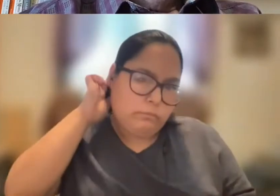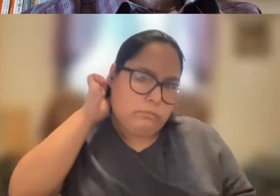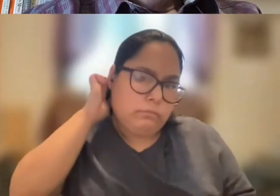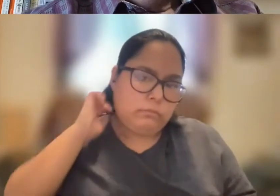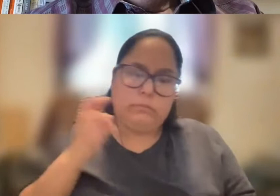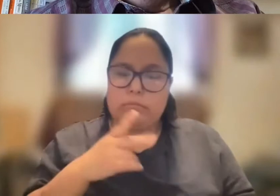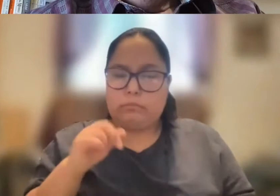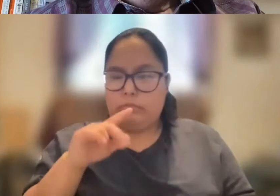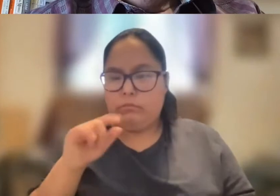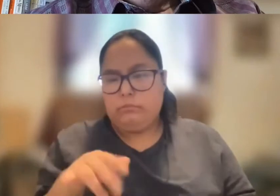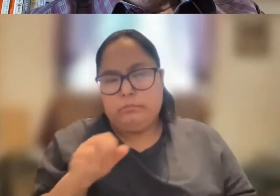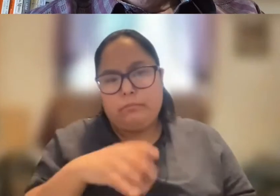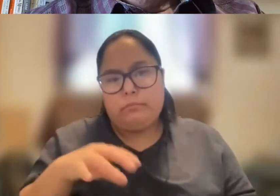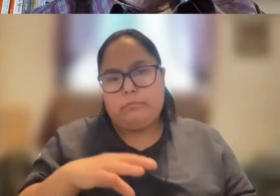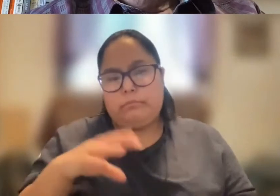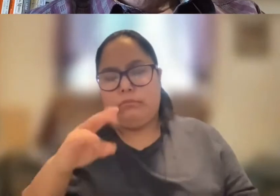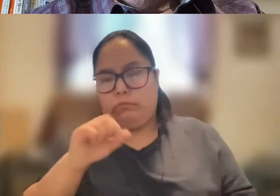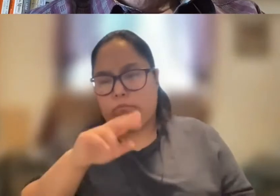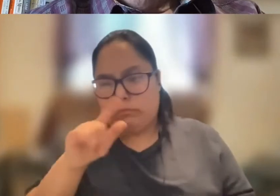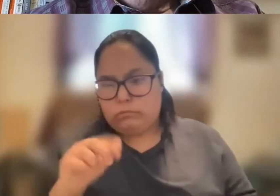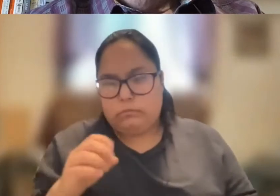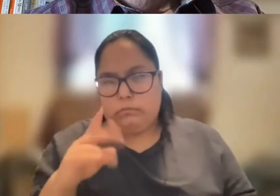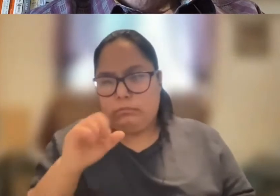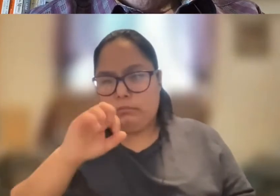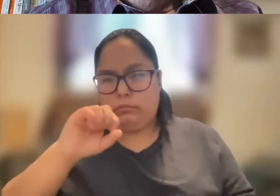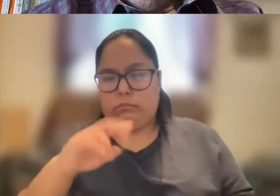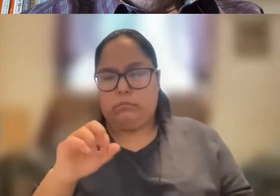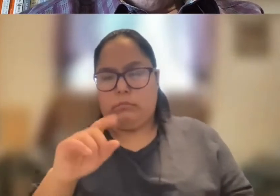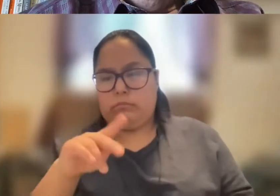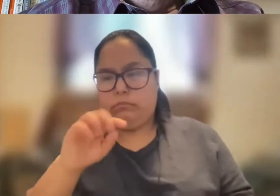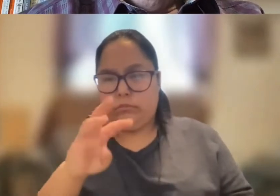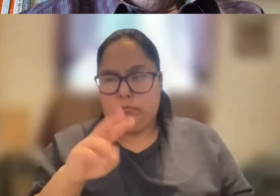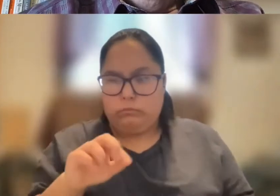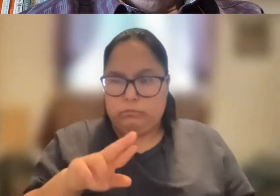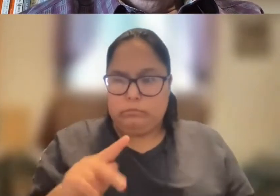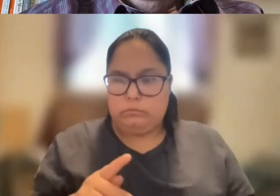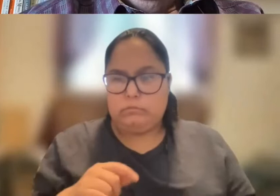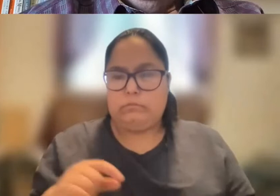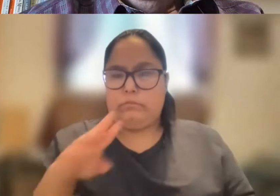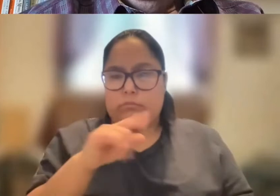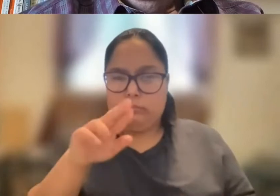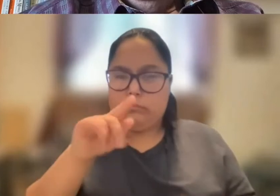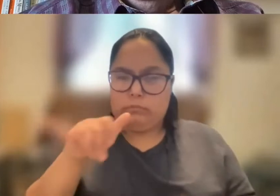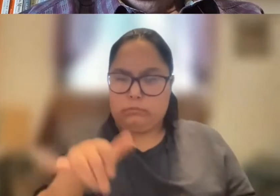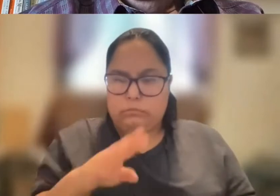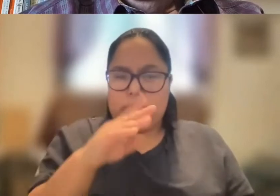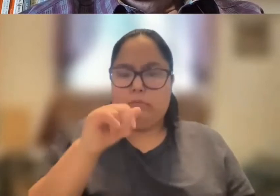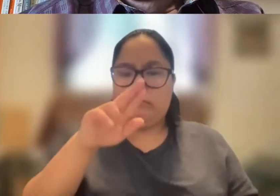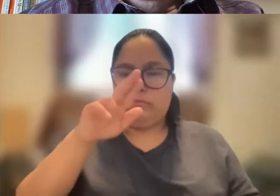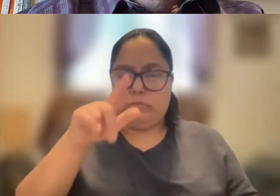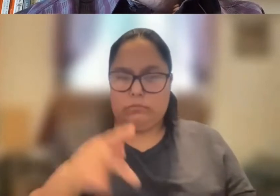despite that, I think my social network has grown and become more supportive. So people like Murray, people like